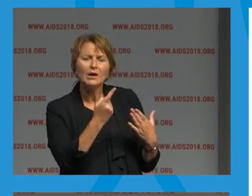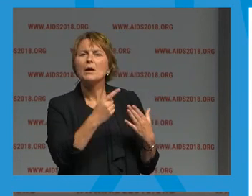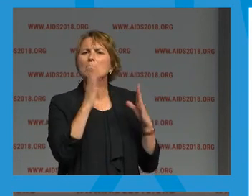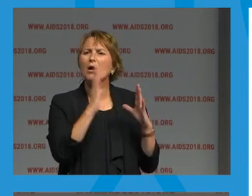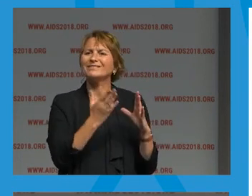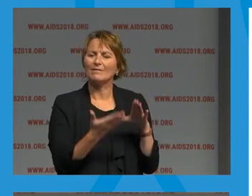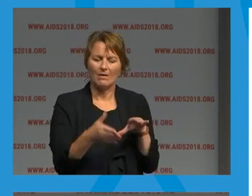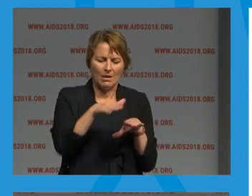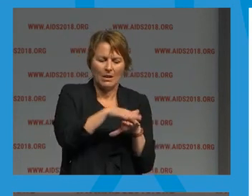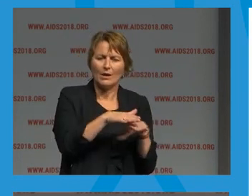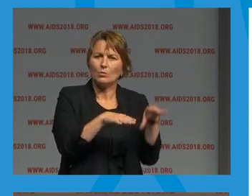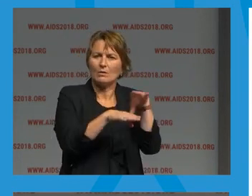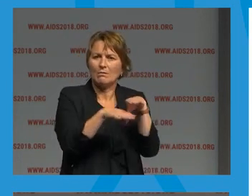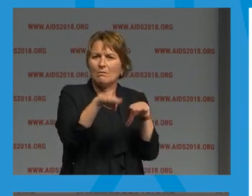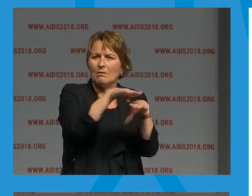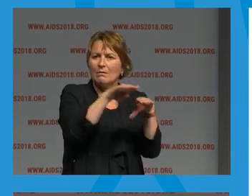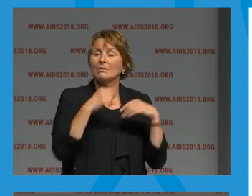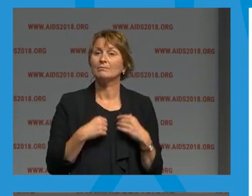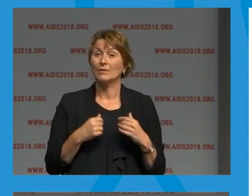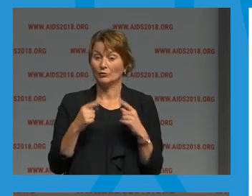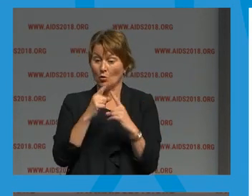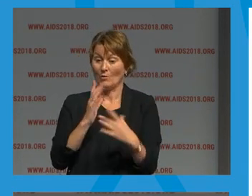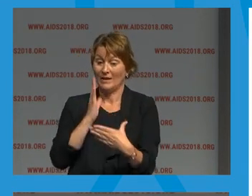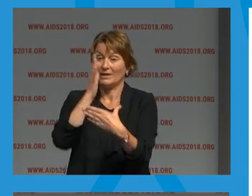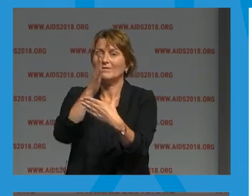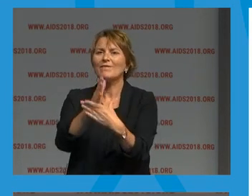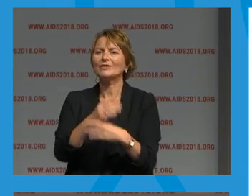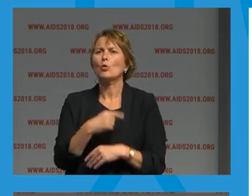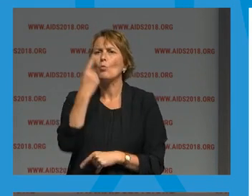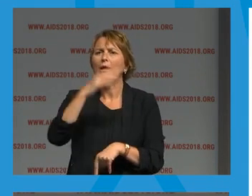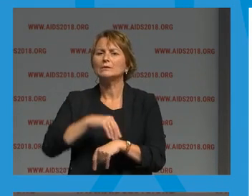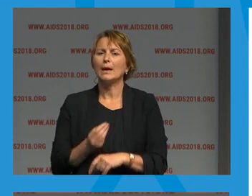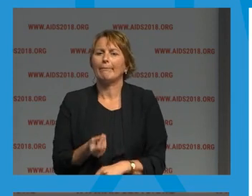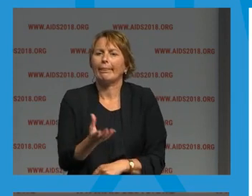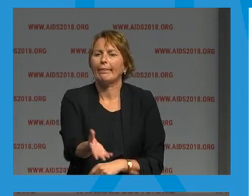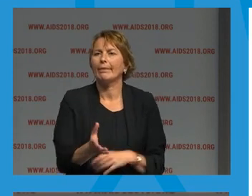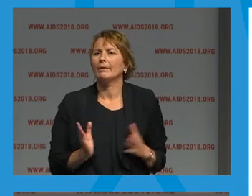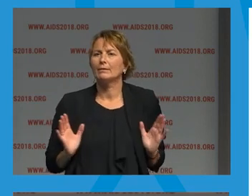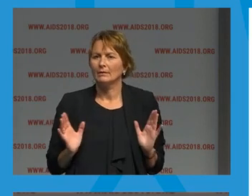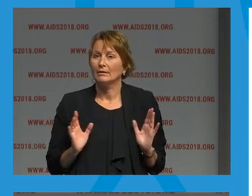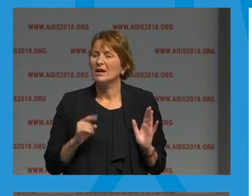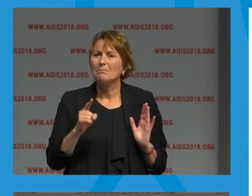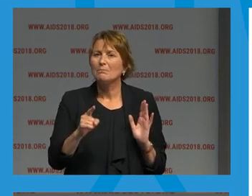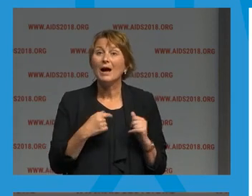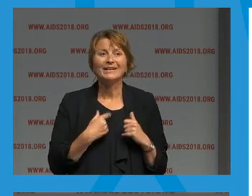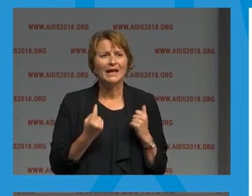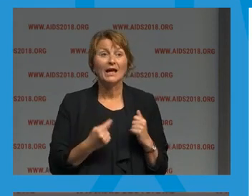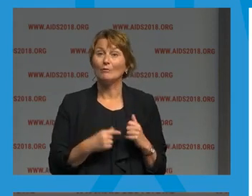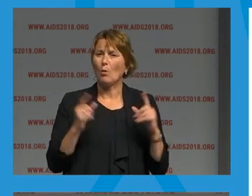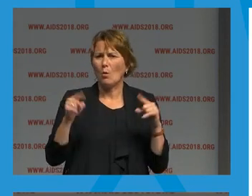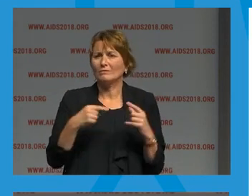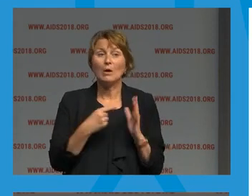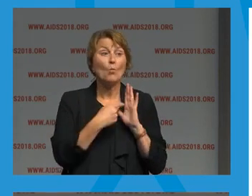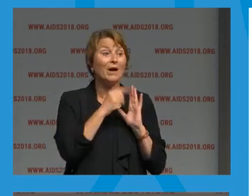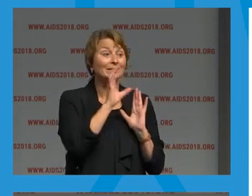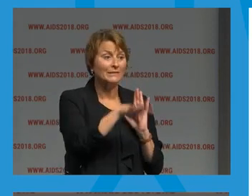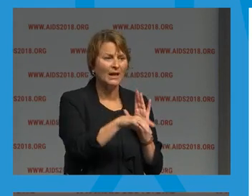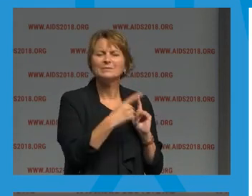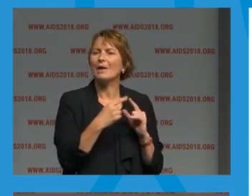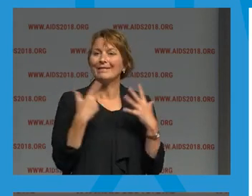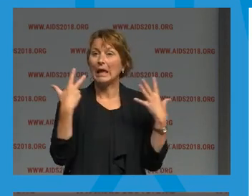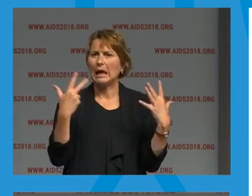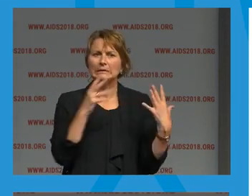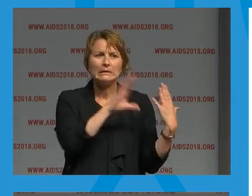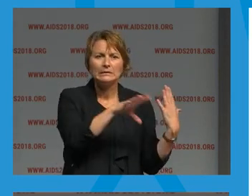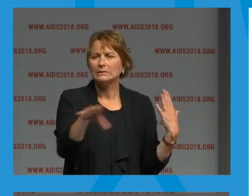These structural interventions must be brought together to serve the girls' needs, and it can't be at 8 different sites. Some of the countries that